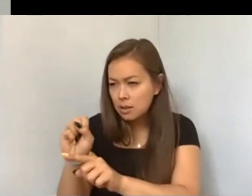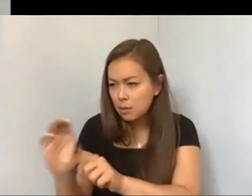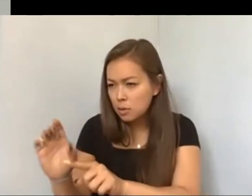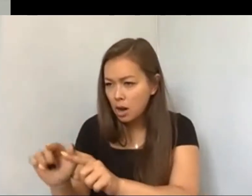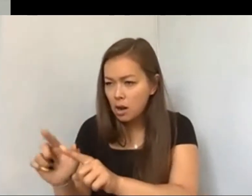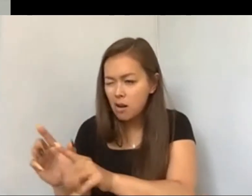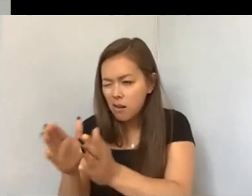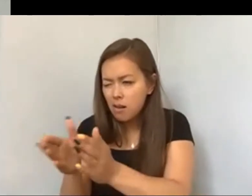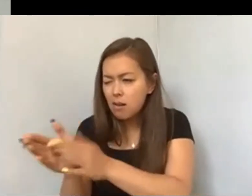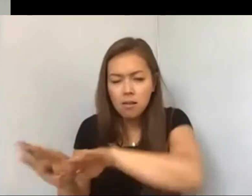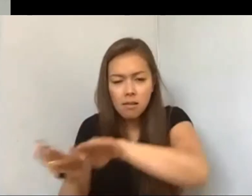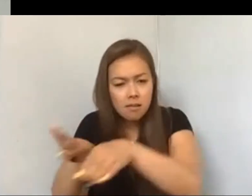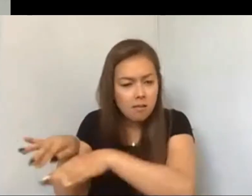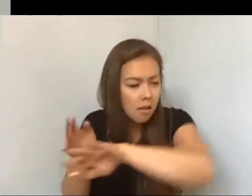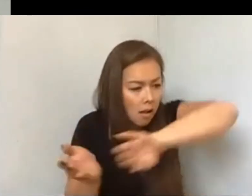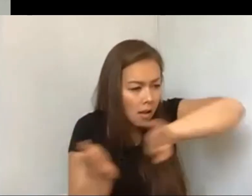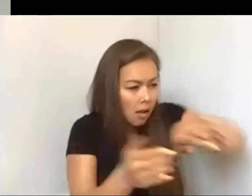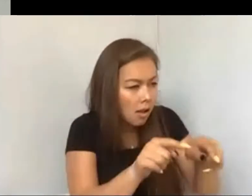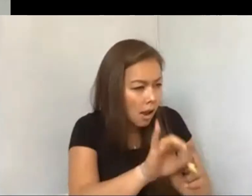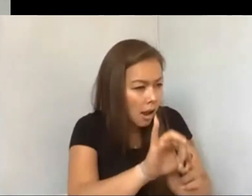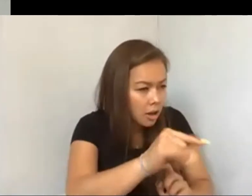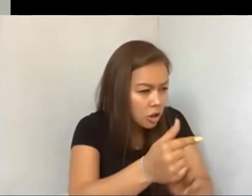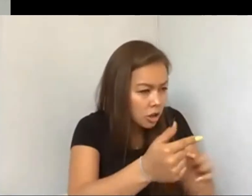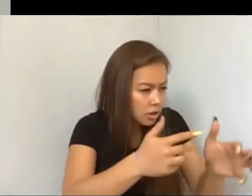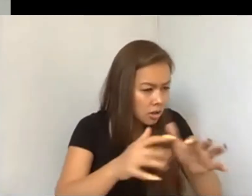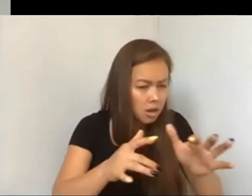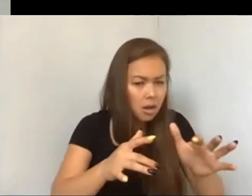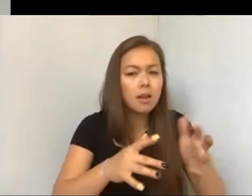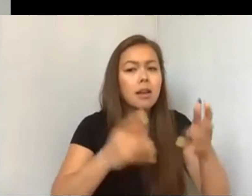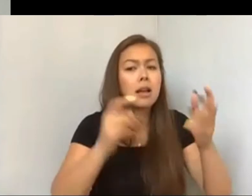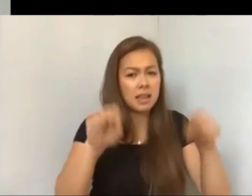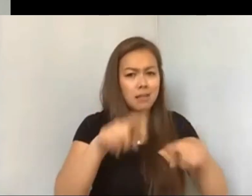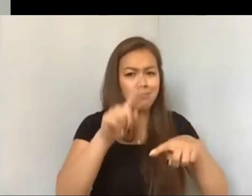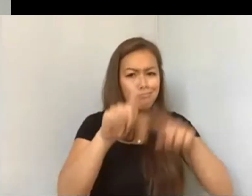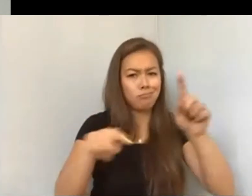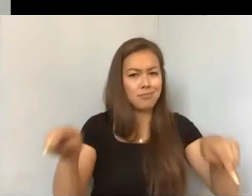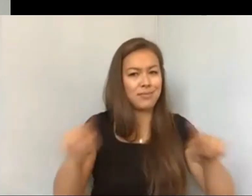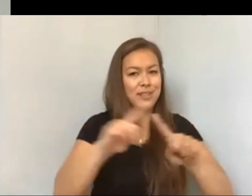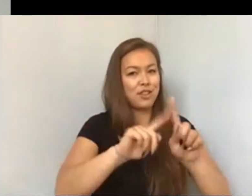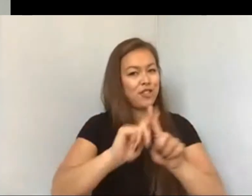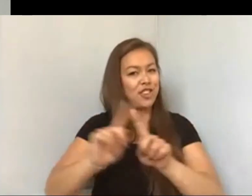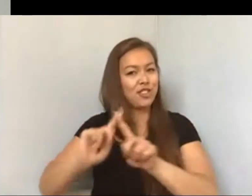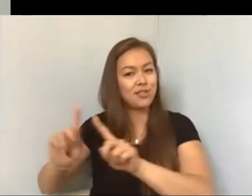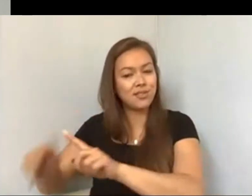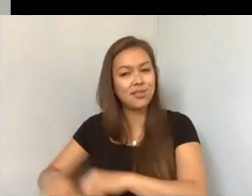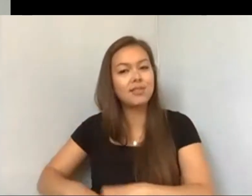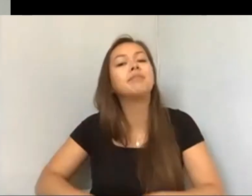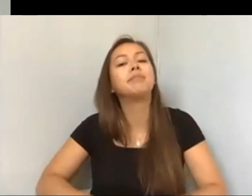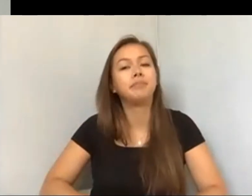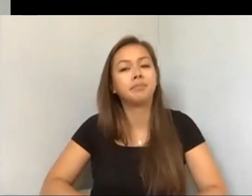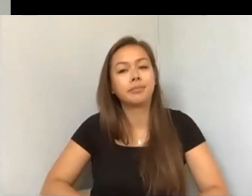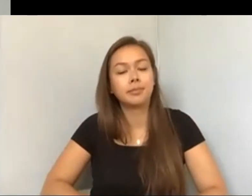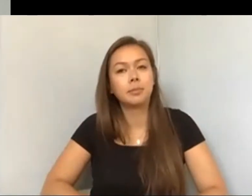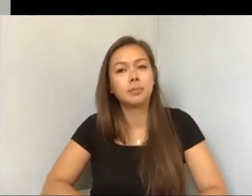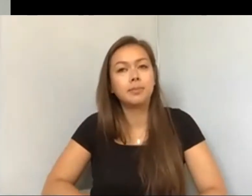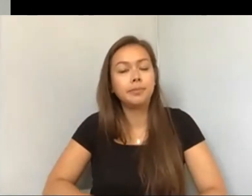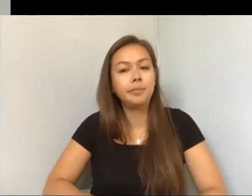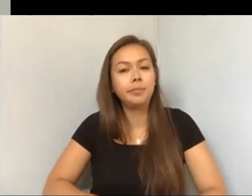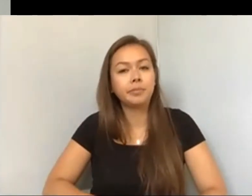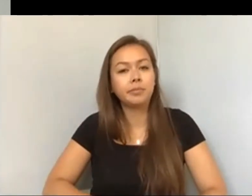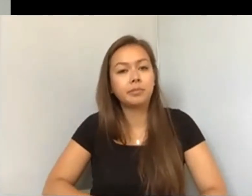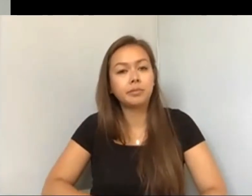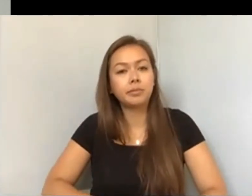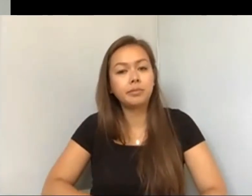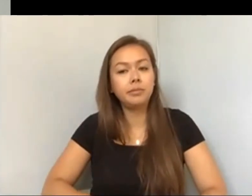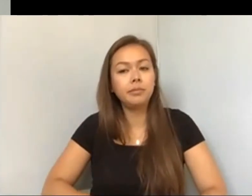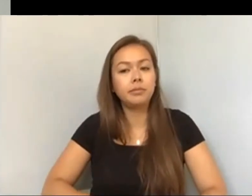successfully done differently on each one. For instance, these days, I think we're all very familiar with